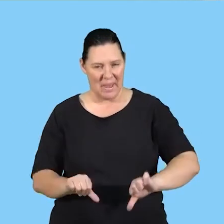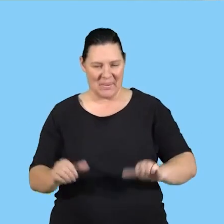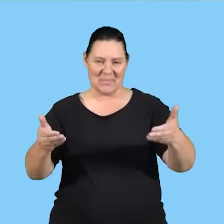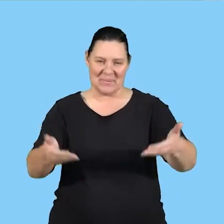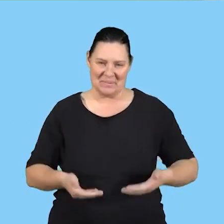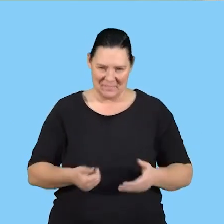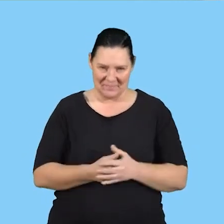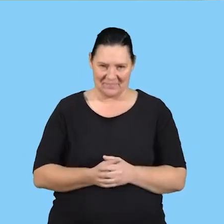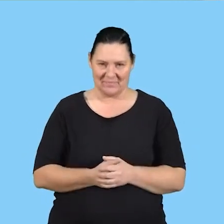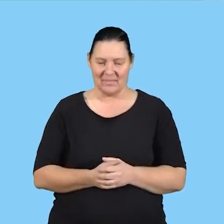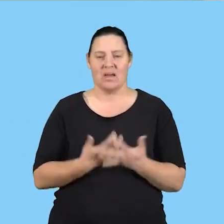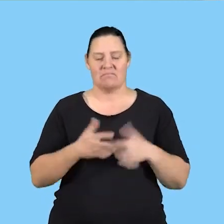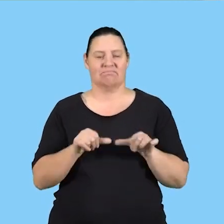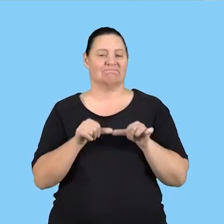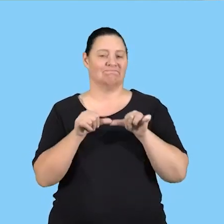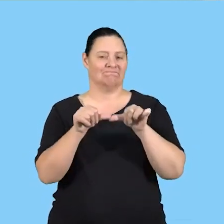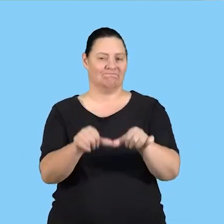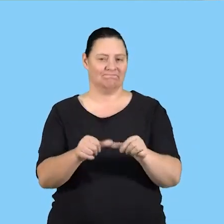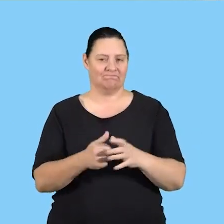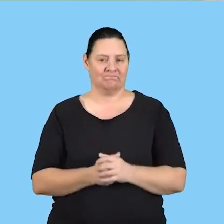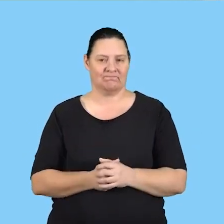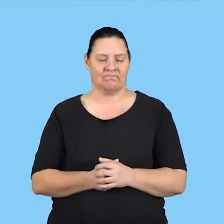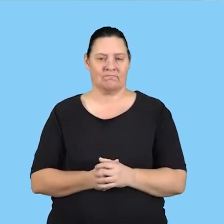Welcome back, colleagues. Let us continue.